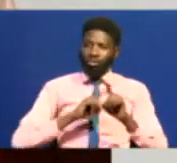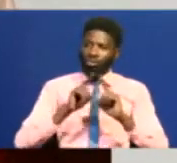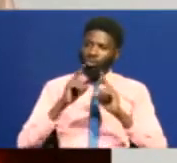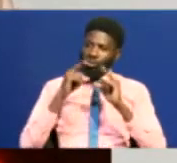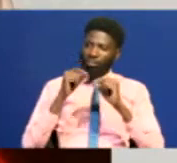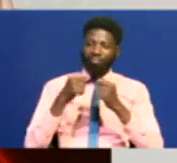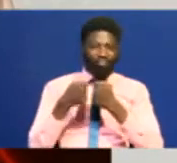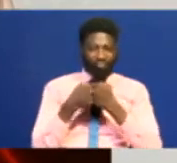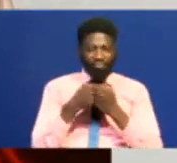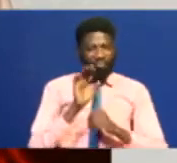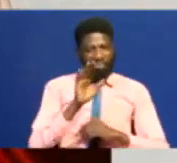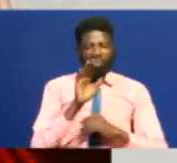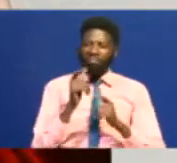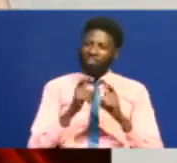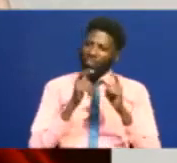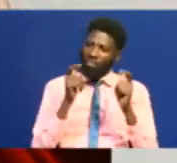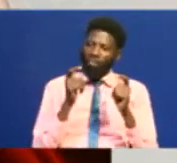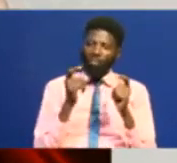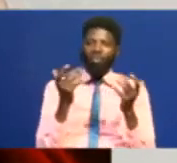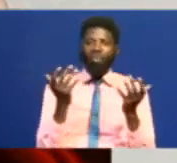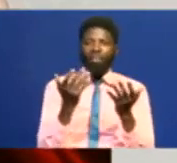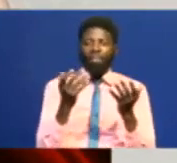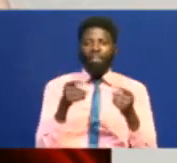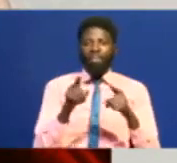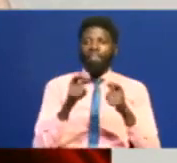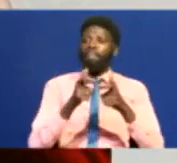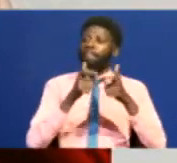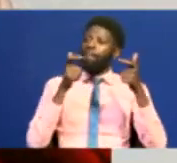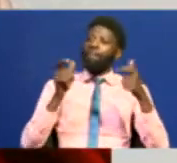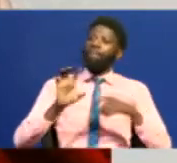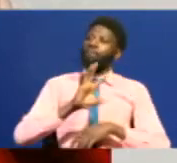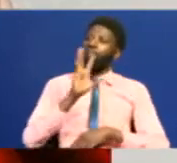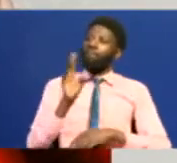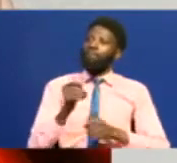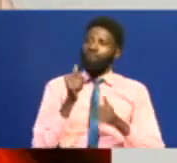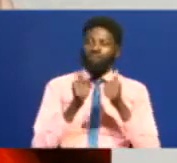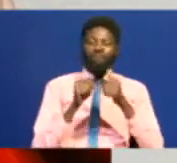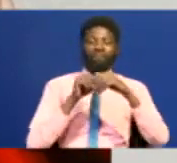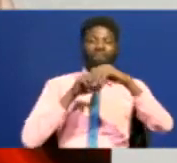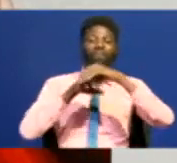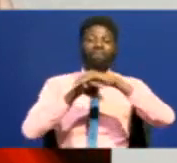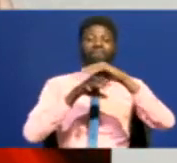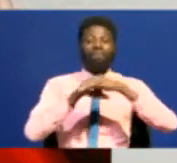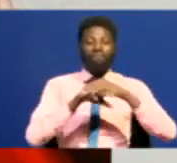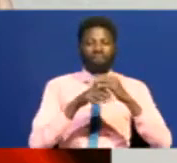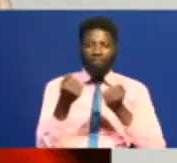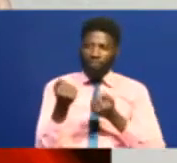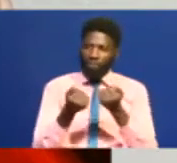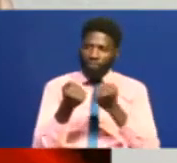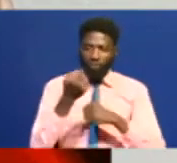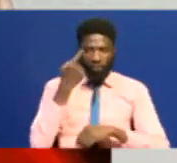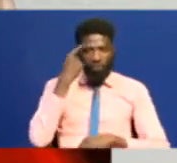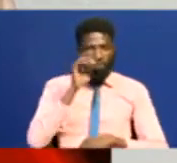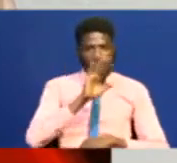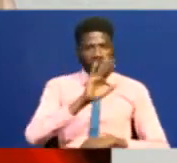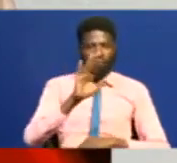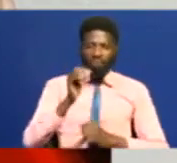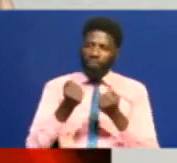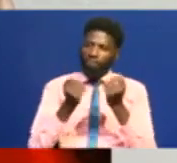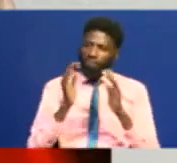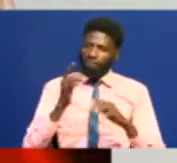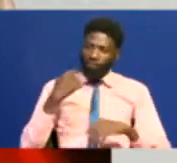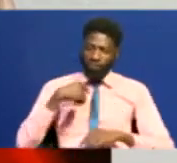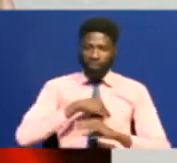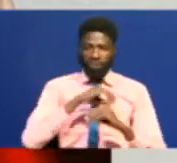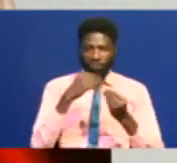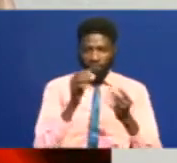biggest challenge that they had to enable them scale across the continent mm-hmm. is actually access to vehicles for their drivers. So it is the value that we offer